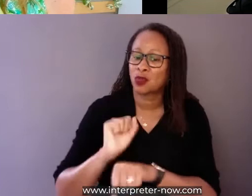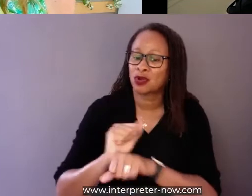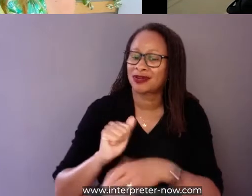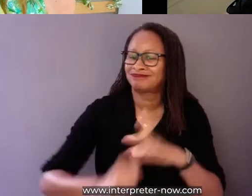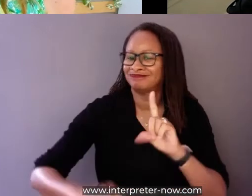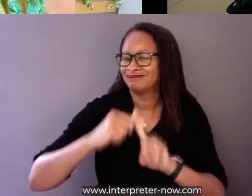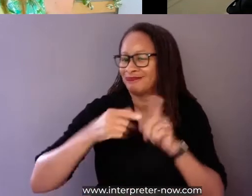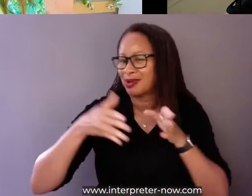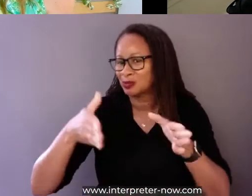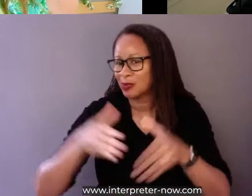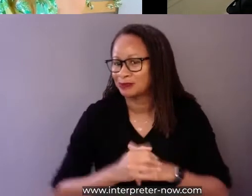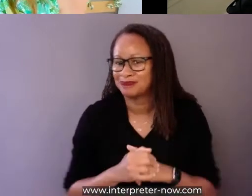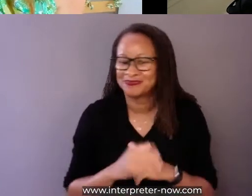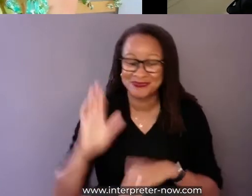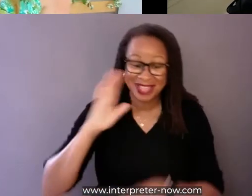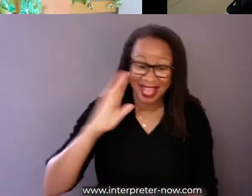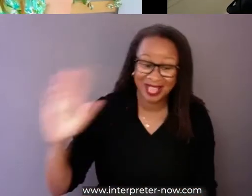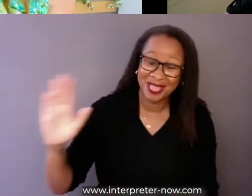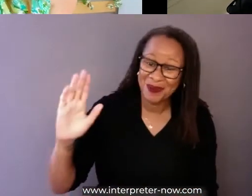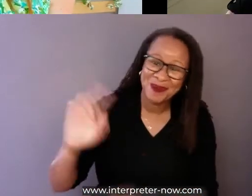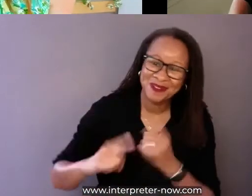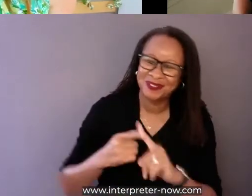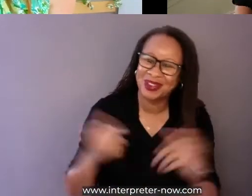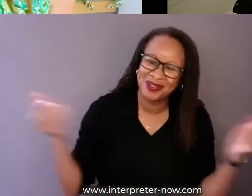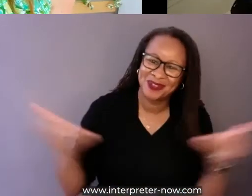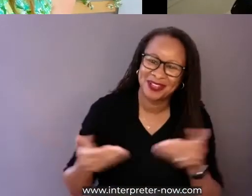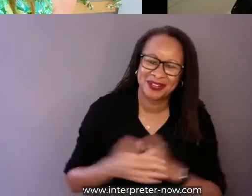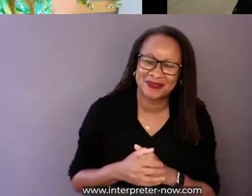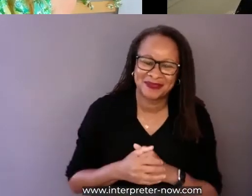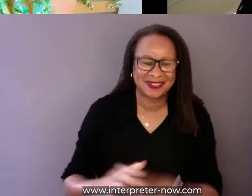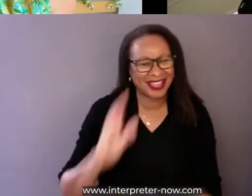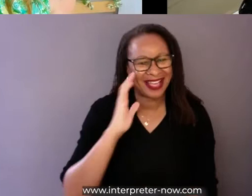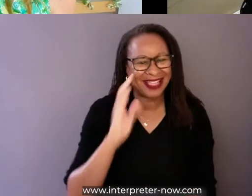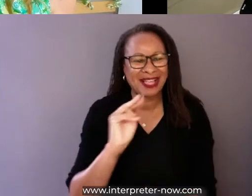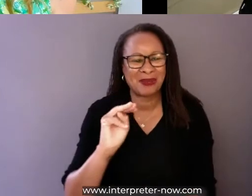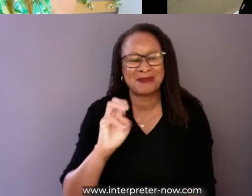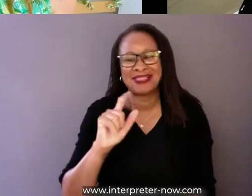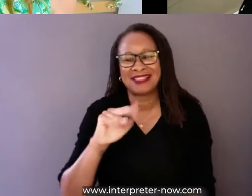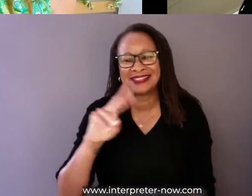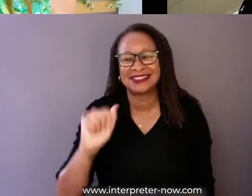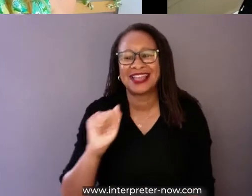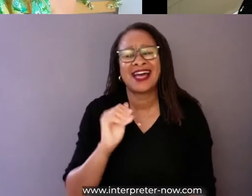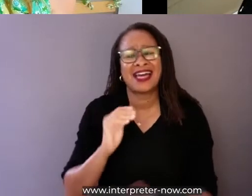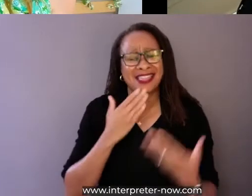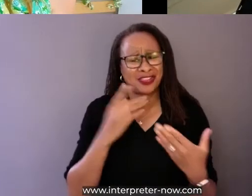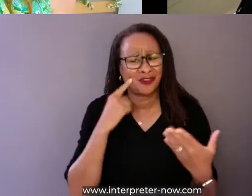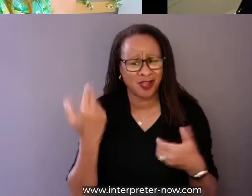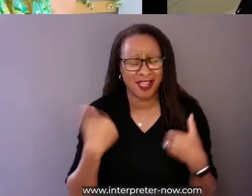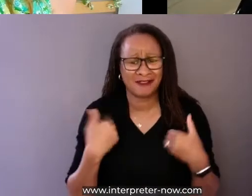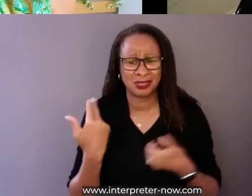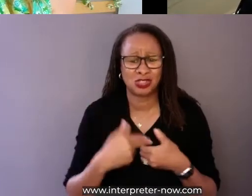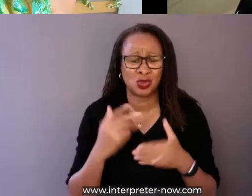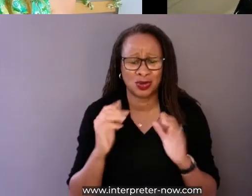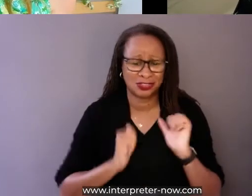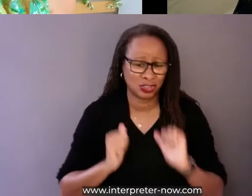way. So hello, my friend. Welcome. Well, hi, Melinda. Thank you so much for having me on the show. You know, I'm a big